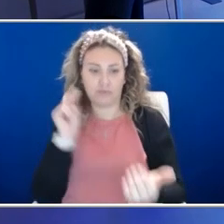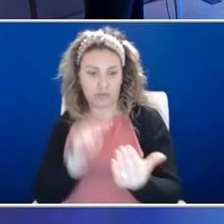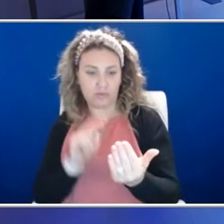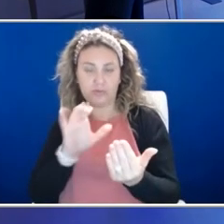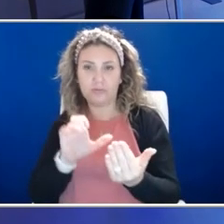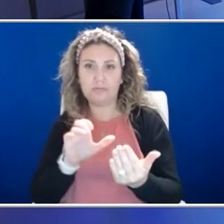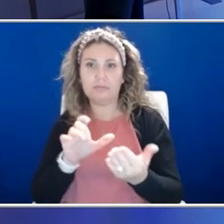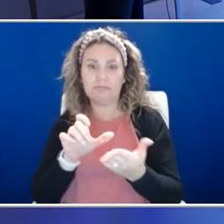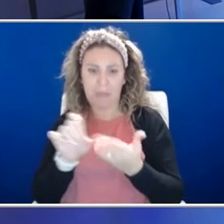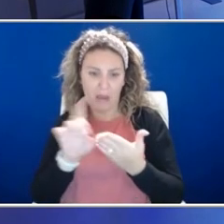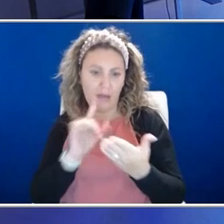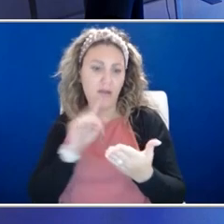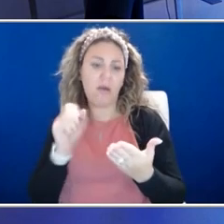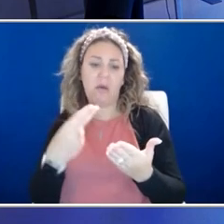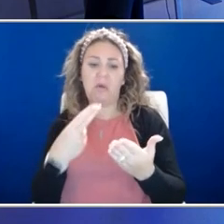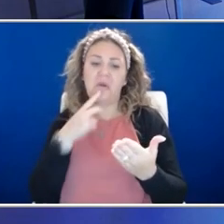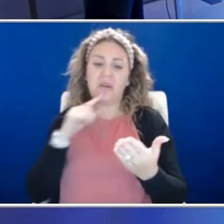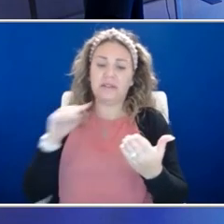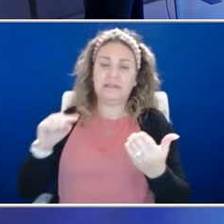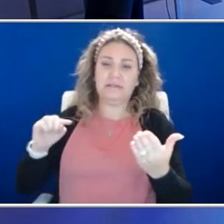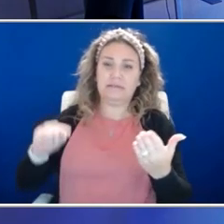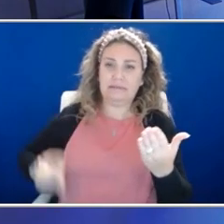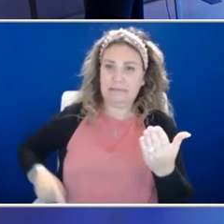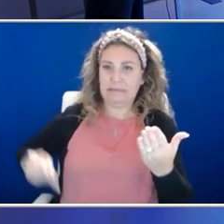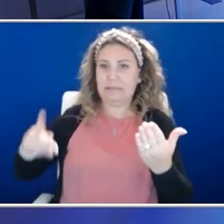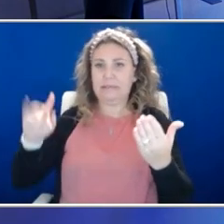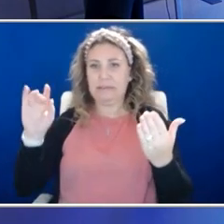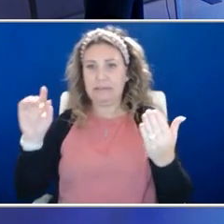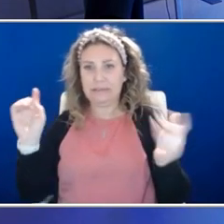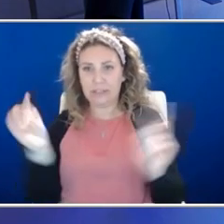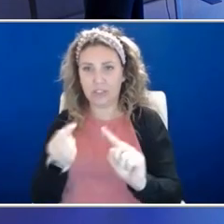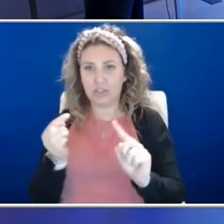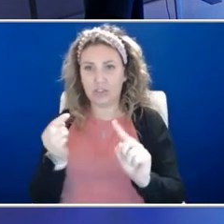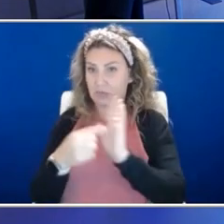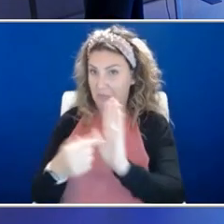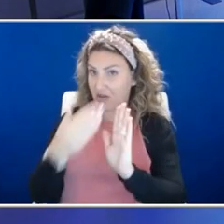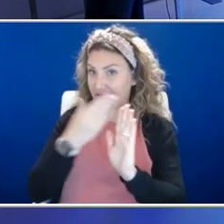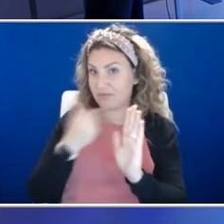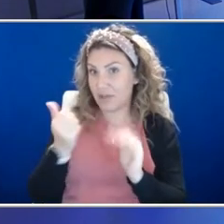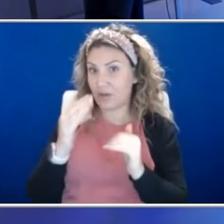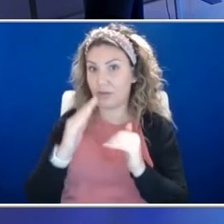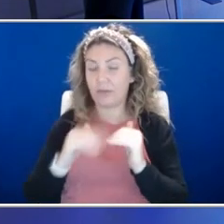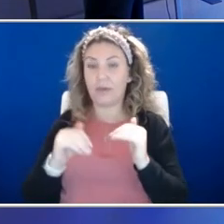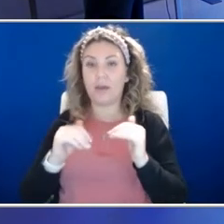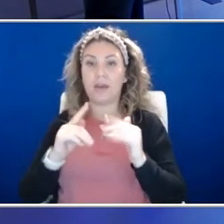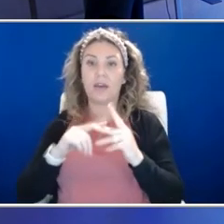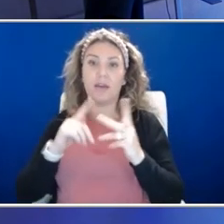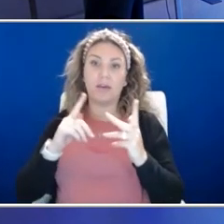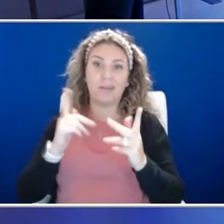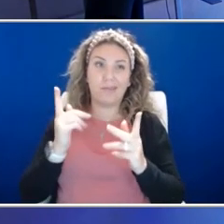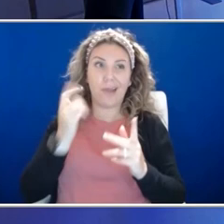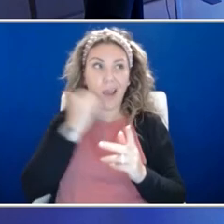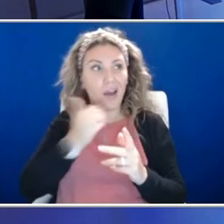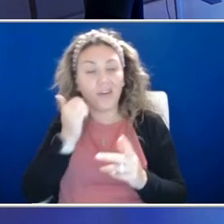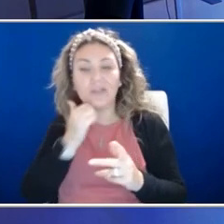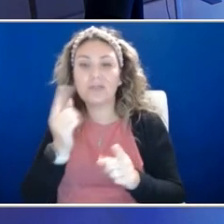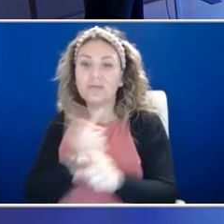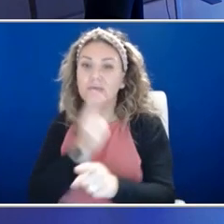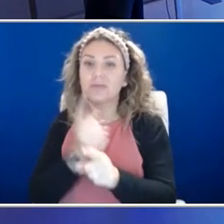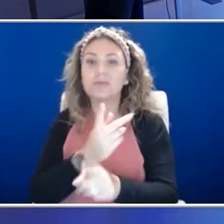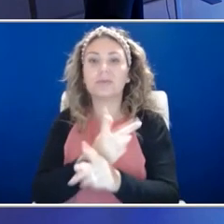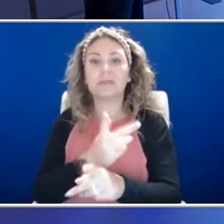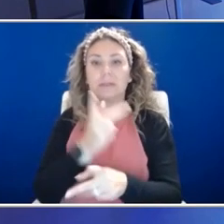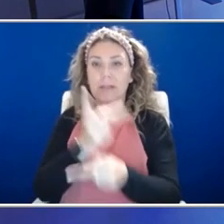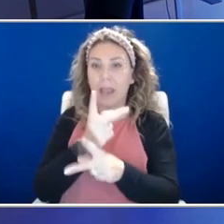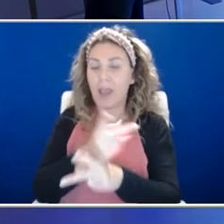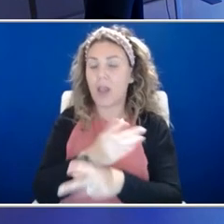saying, this is kidney injury. The model is better at doing that than just routine eyes and routine care, which is encouraging. Sounds like we